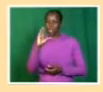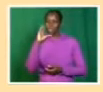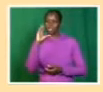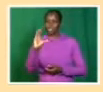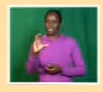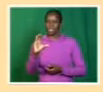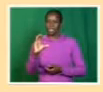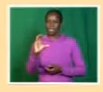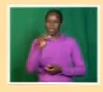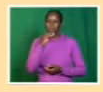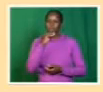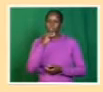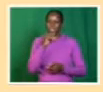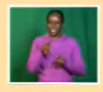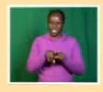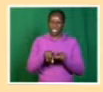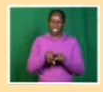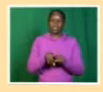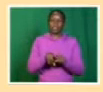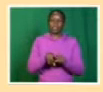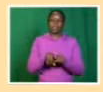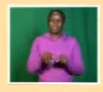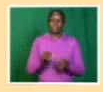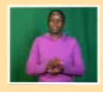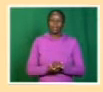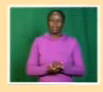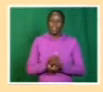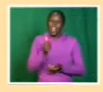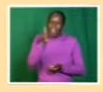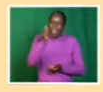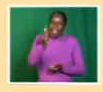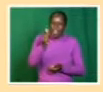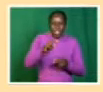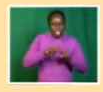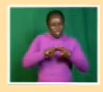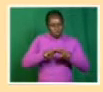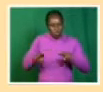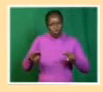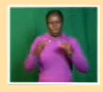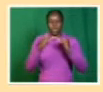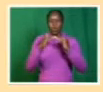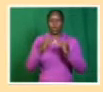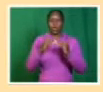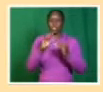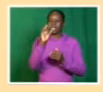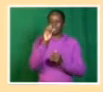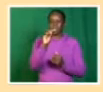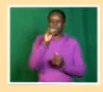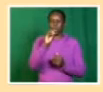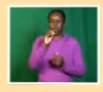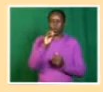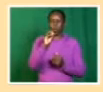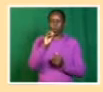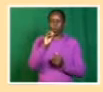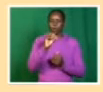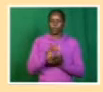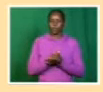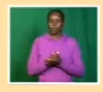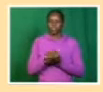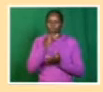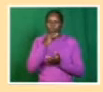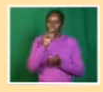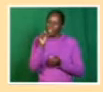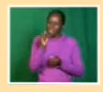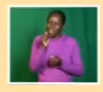are constants, and the a is not equals to 0. This a is not supposed to